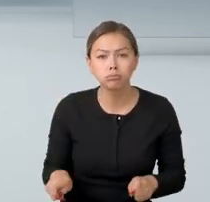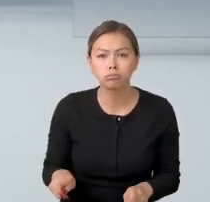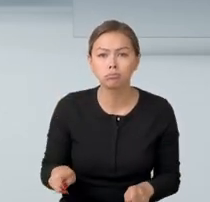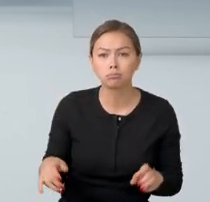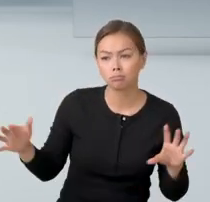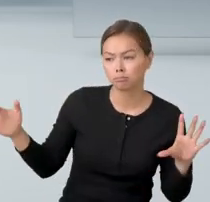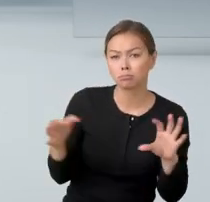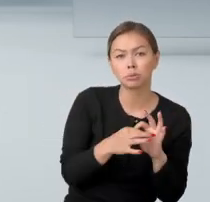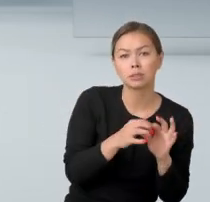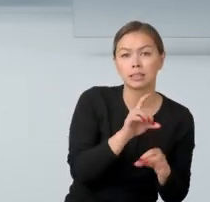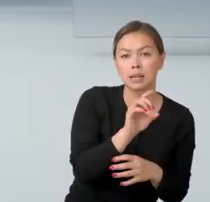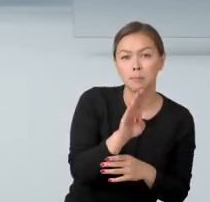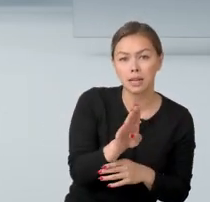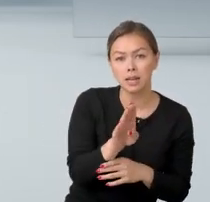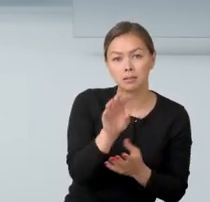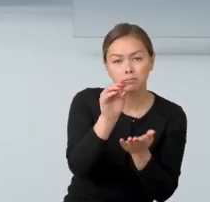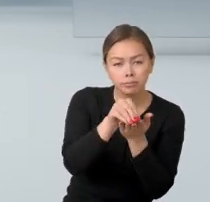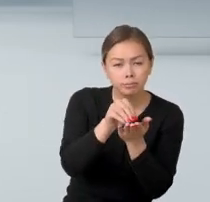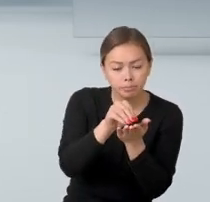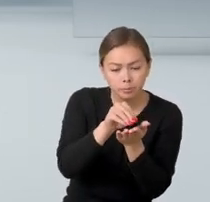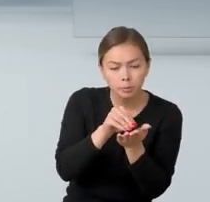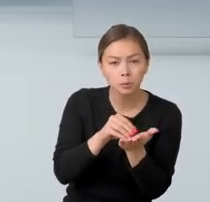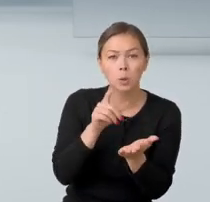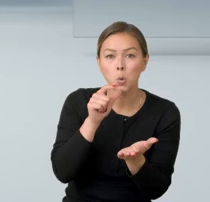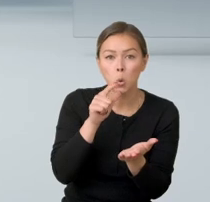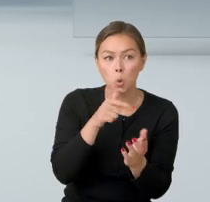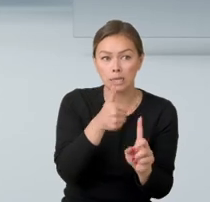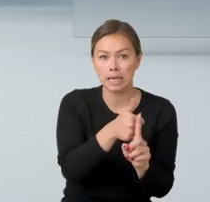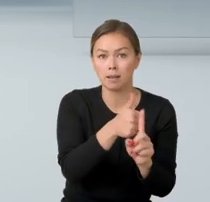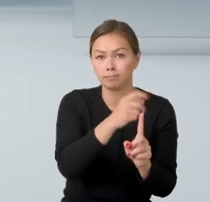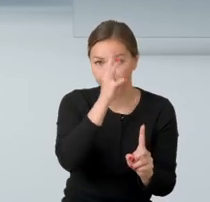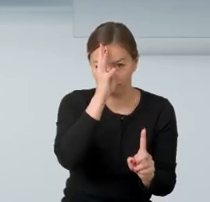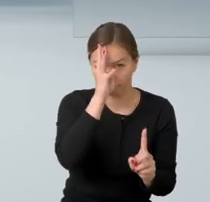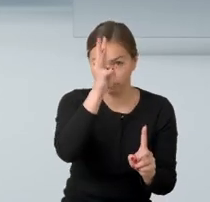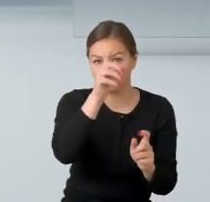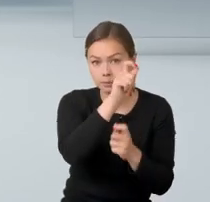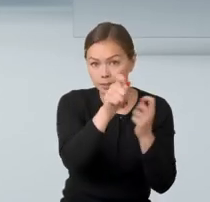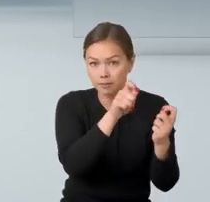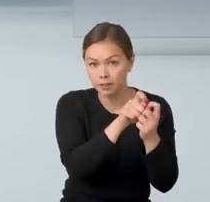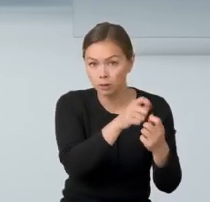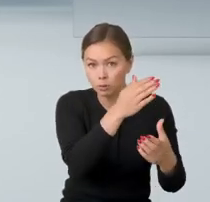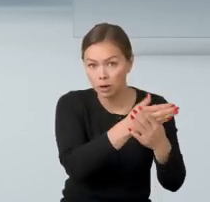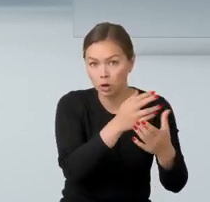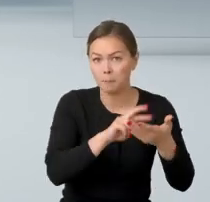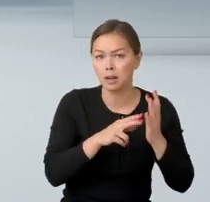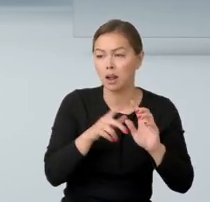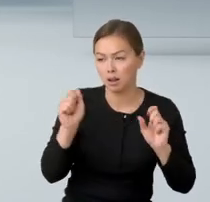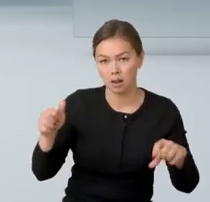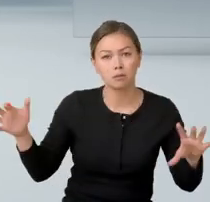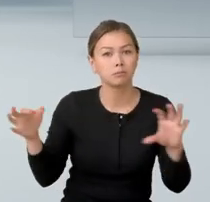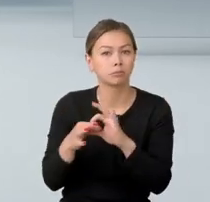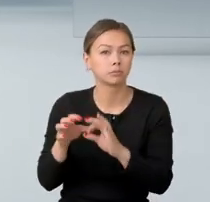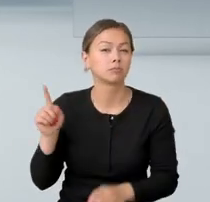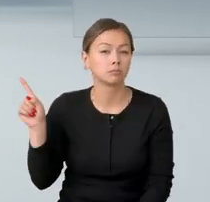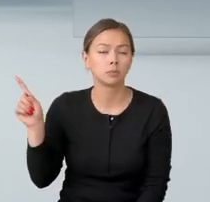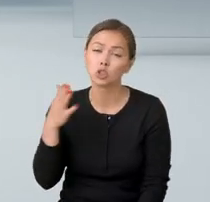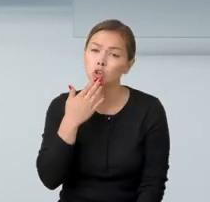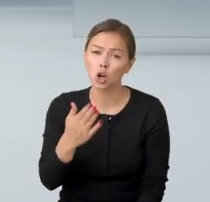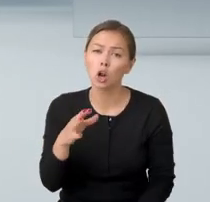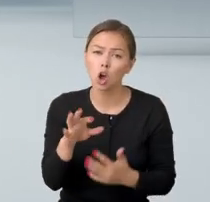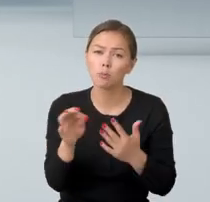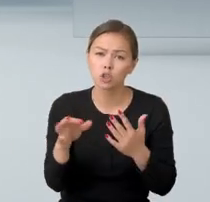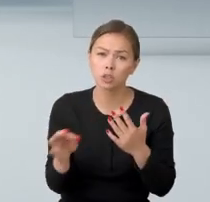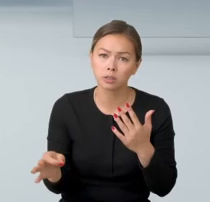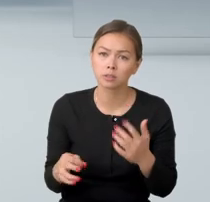already recording the database who have created a specific record when he have created so